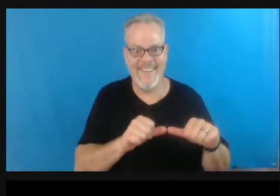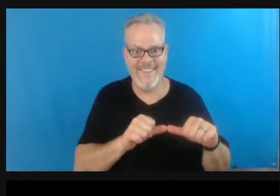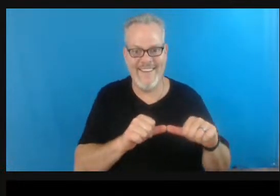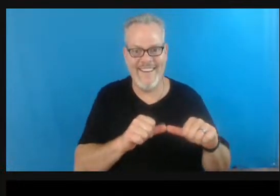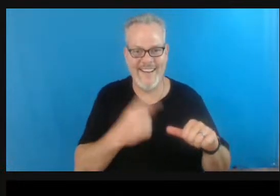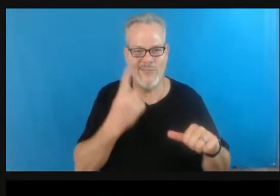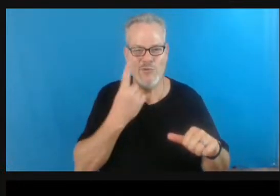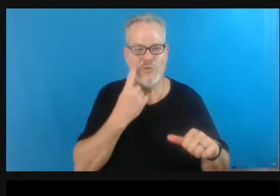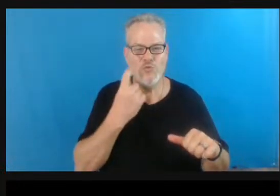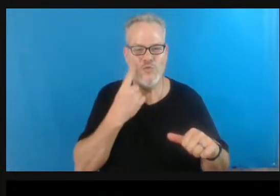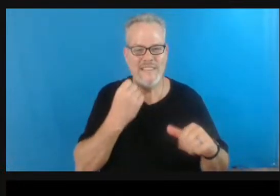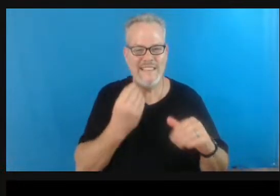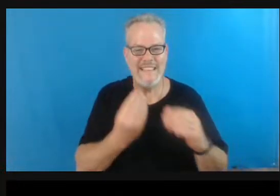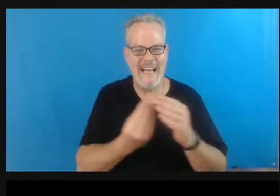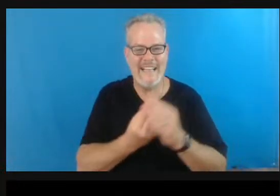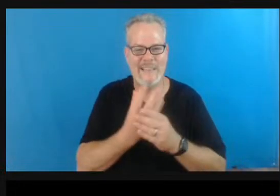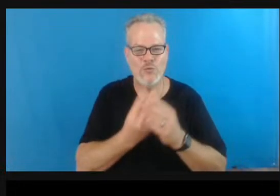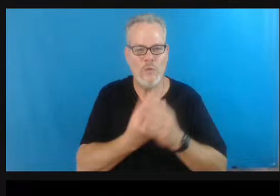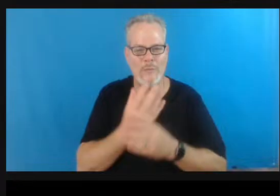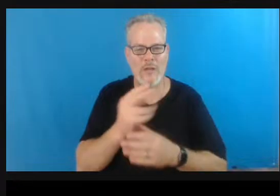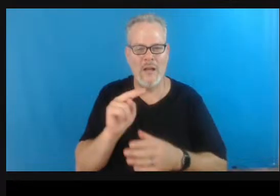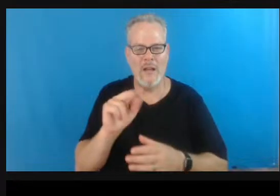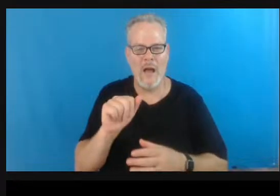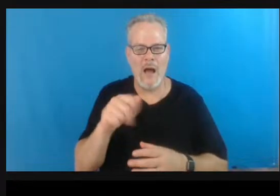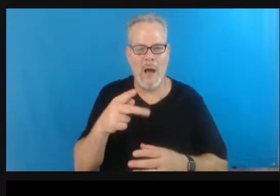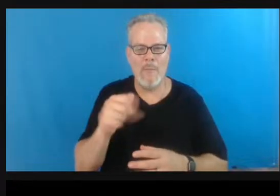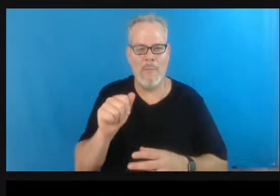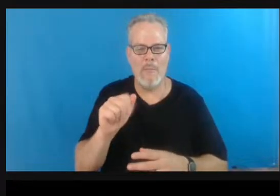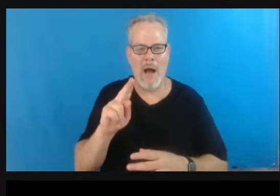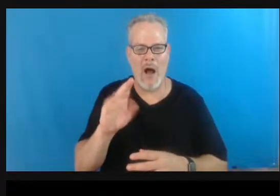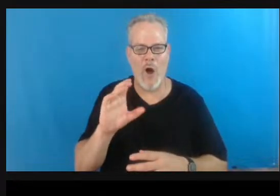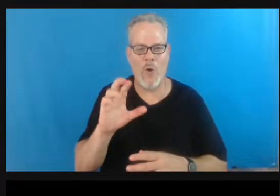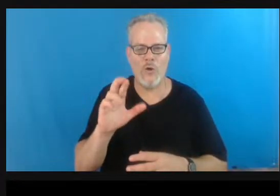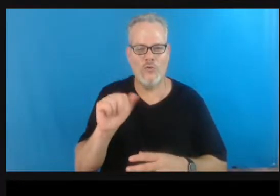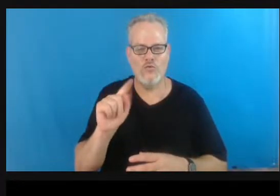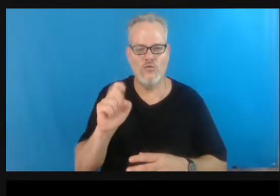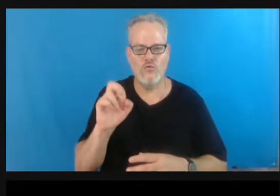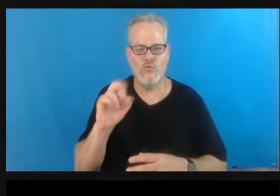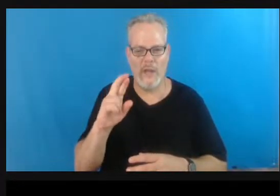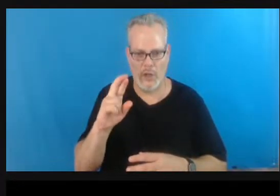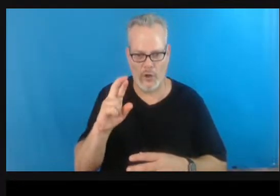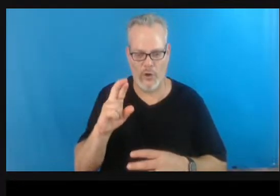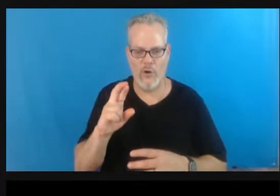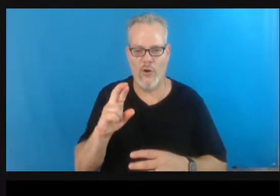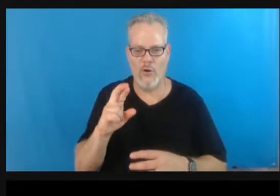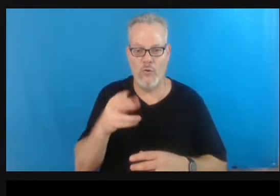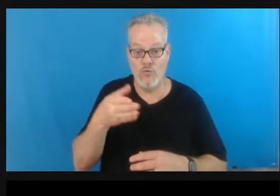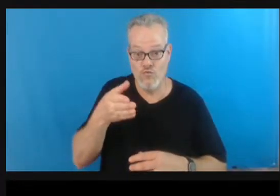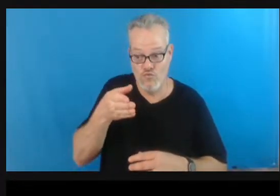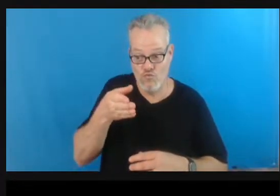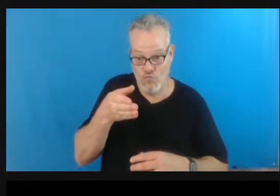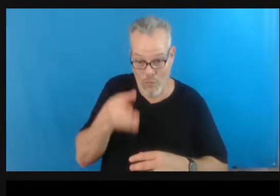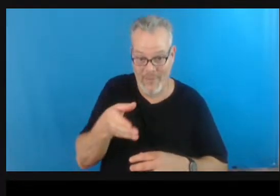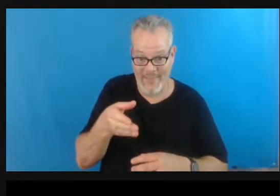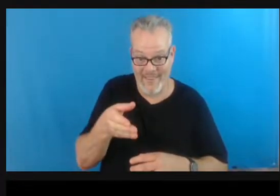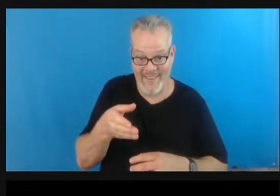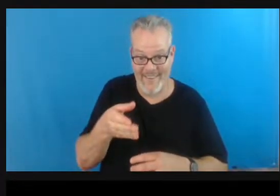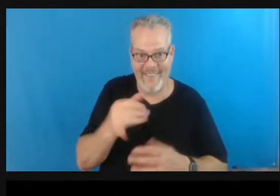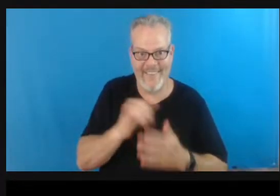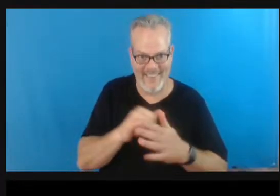recently had the eruption at Nepal. It was right, Nepal crater is this one right here. So right in there would have been the eruption site, something like